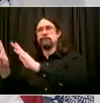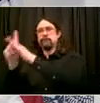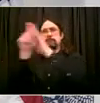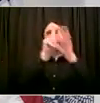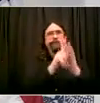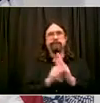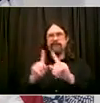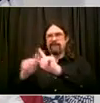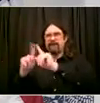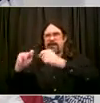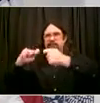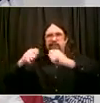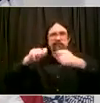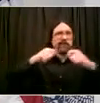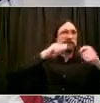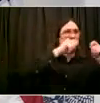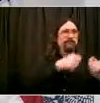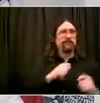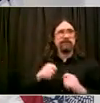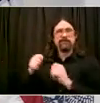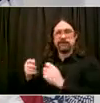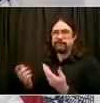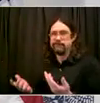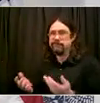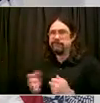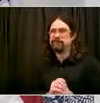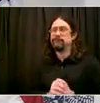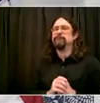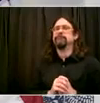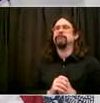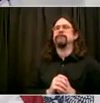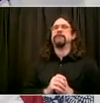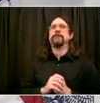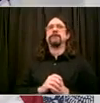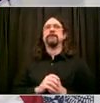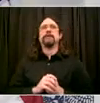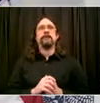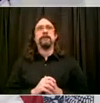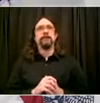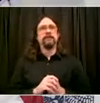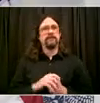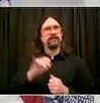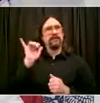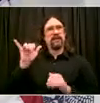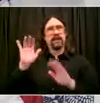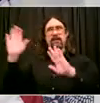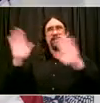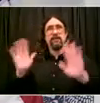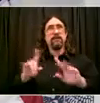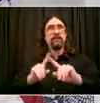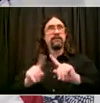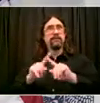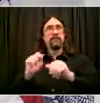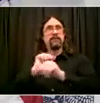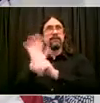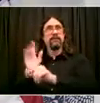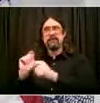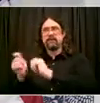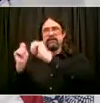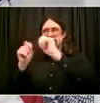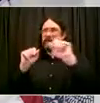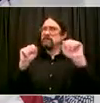situation. But these variants are tremendously dangerous, and a lot of things we don't know yet about them that could be